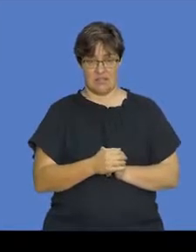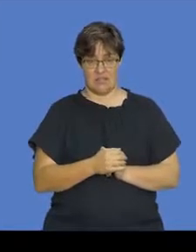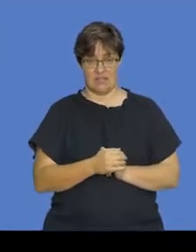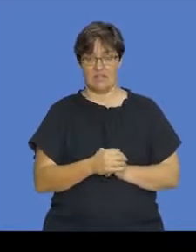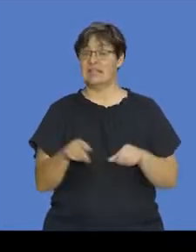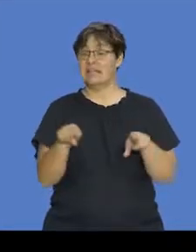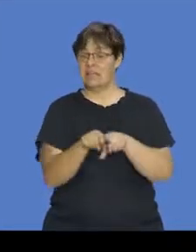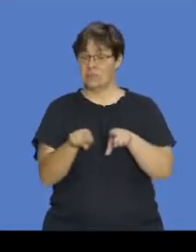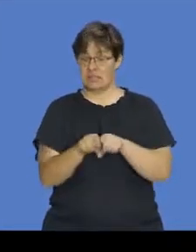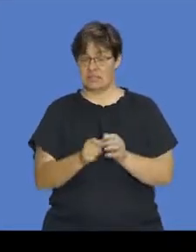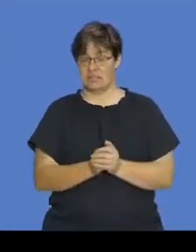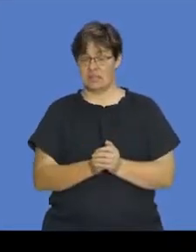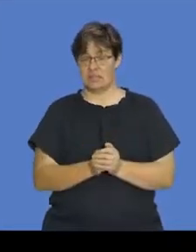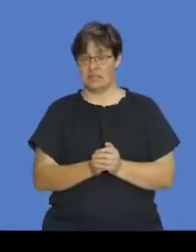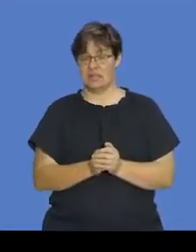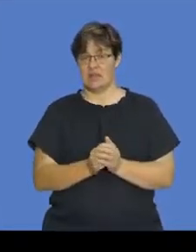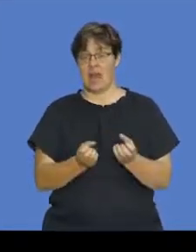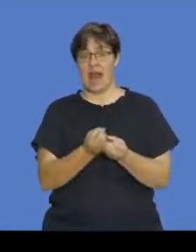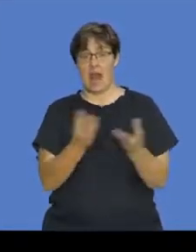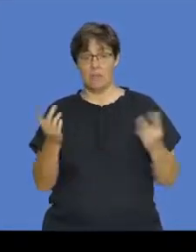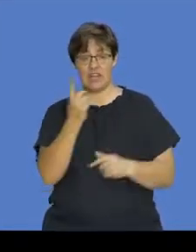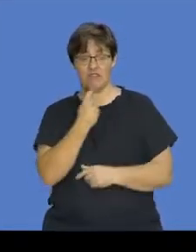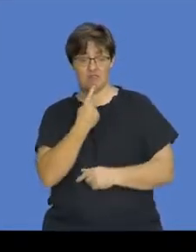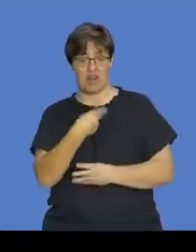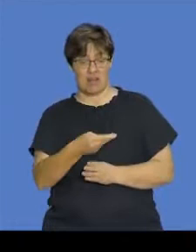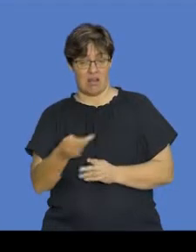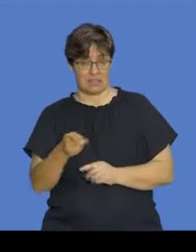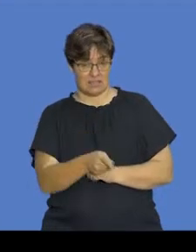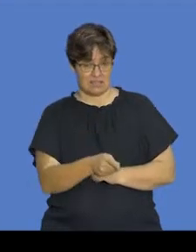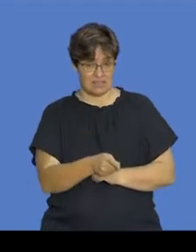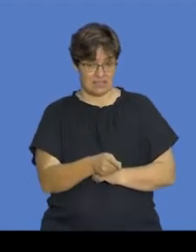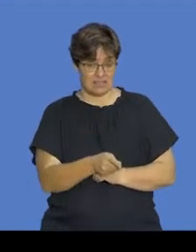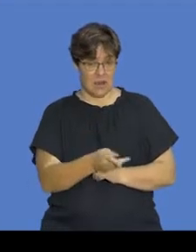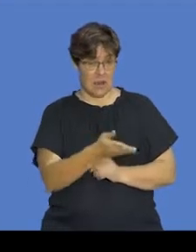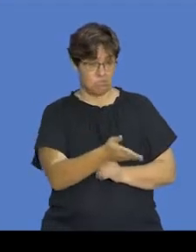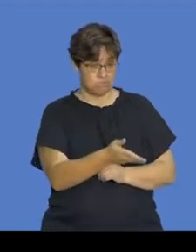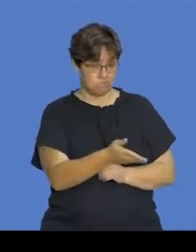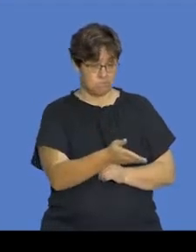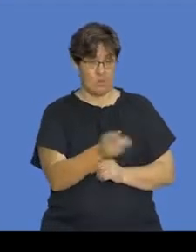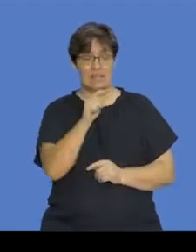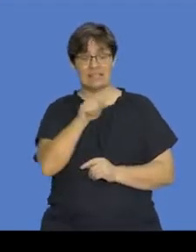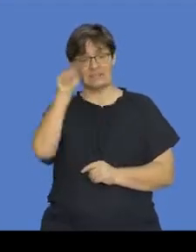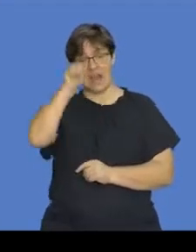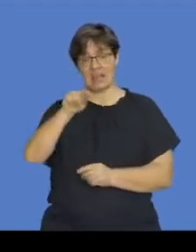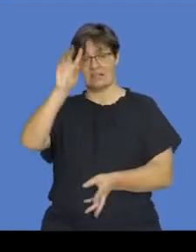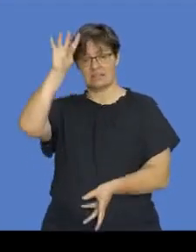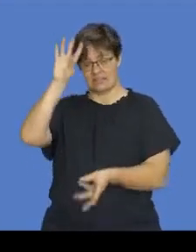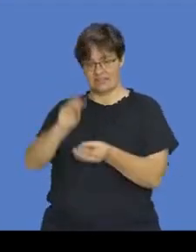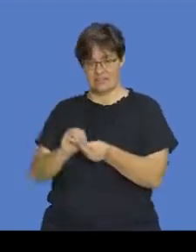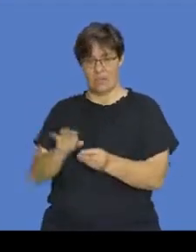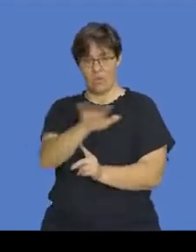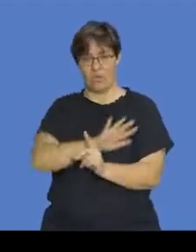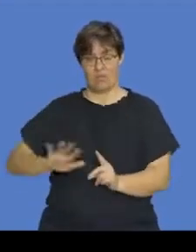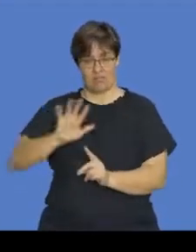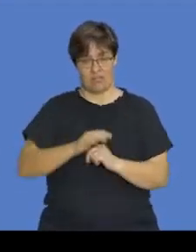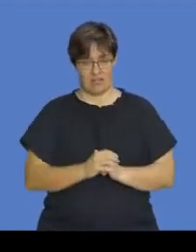is equal to the number of red cards that we've got divided by the number in the sample